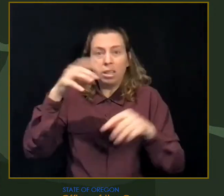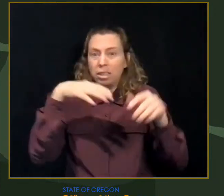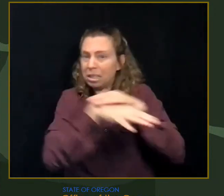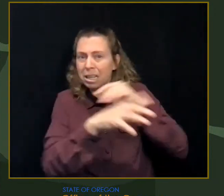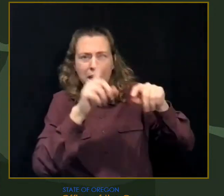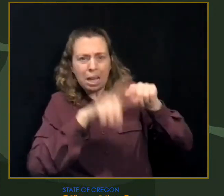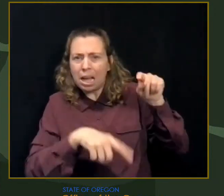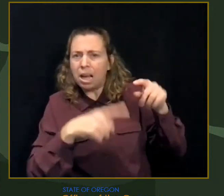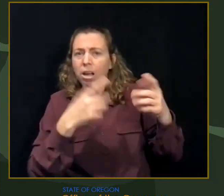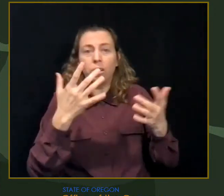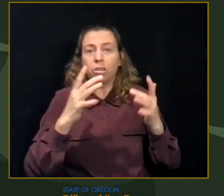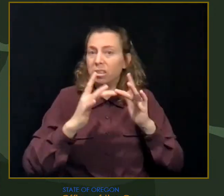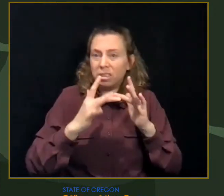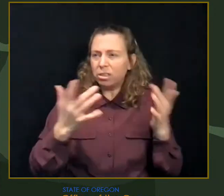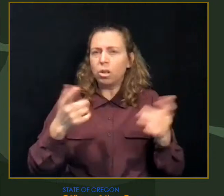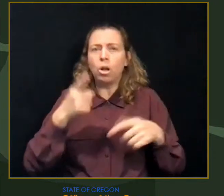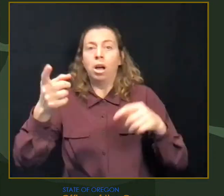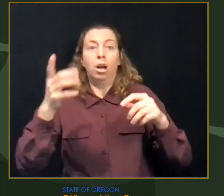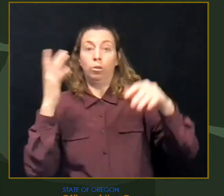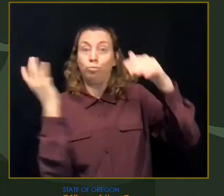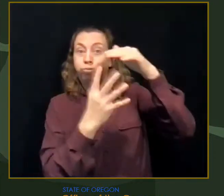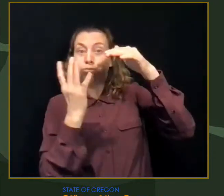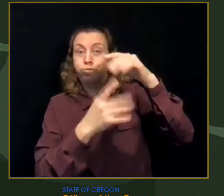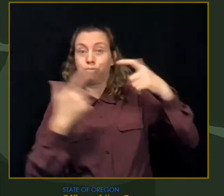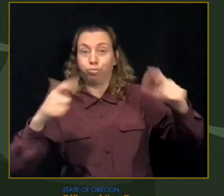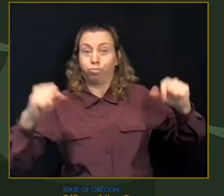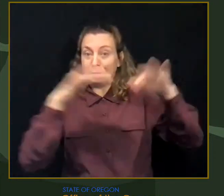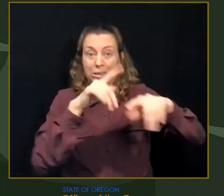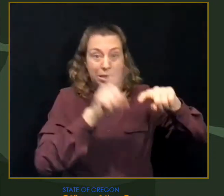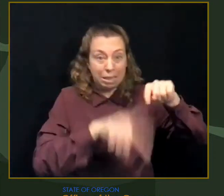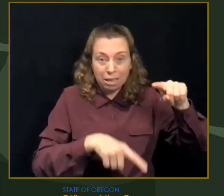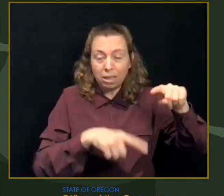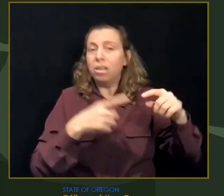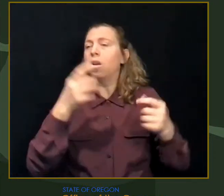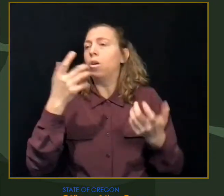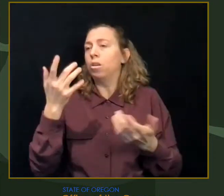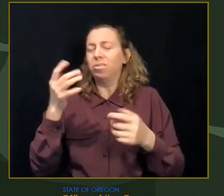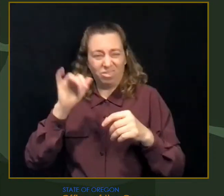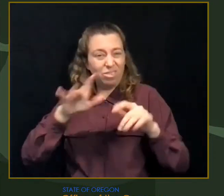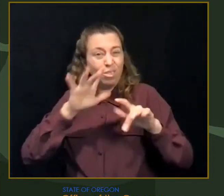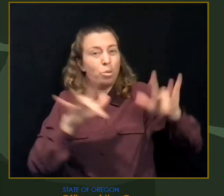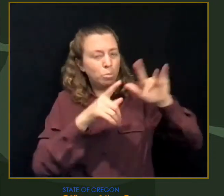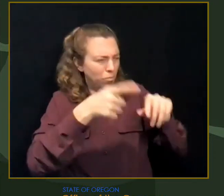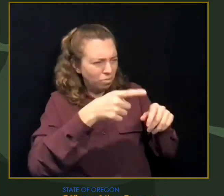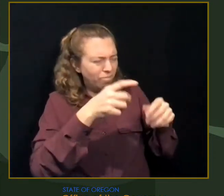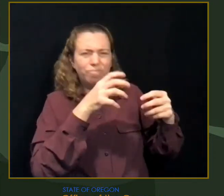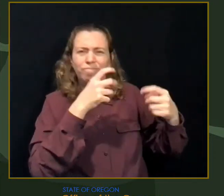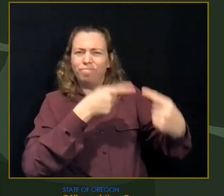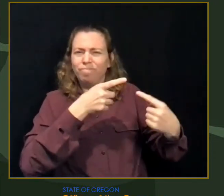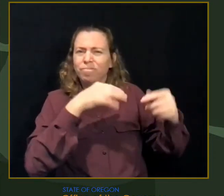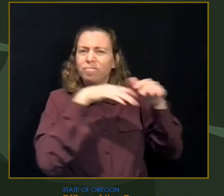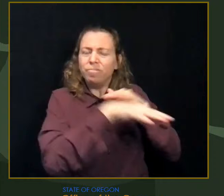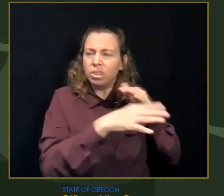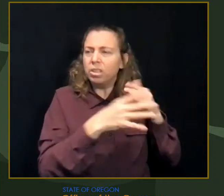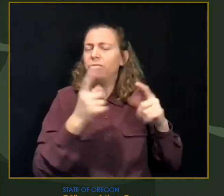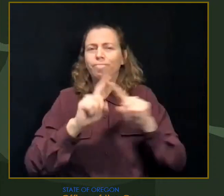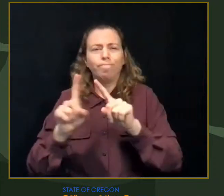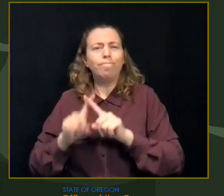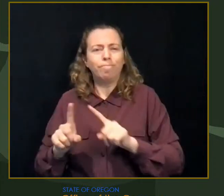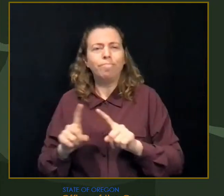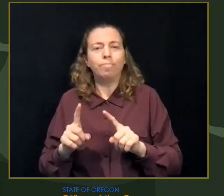or online appointment portals. We are not out of the woods just yet. There are better days